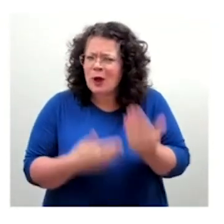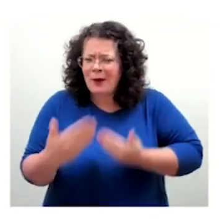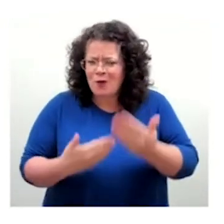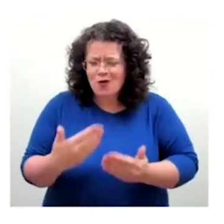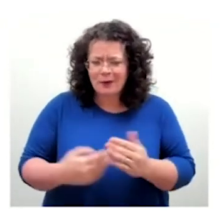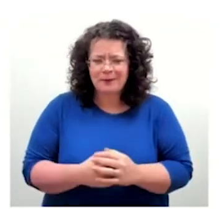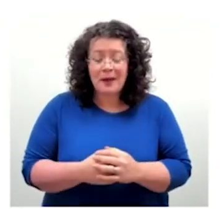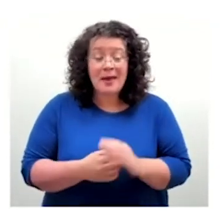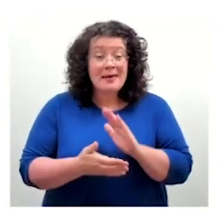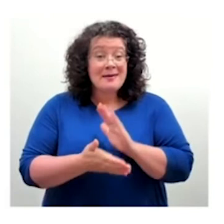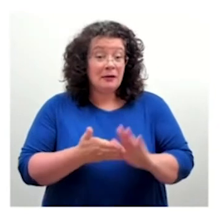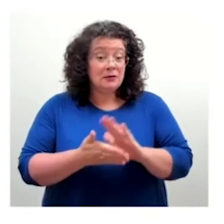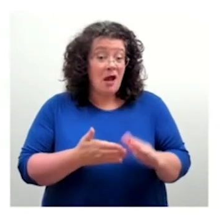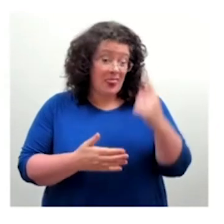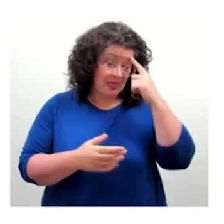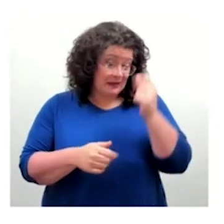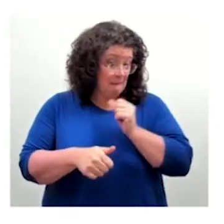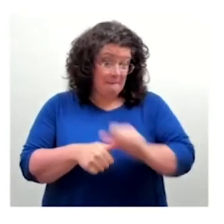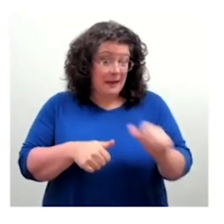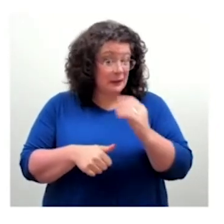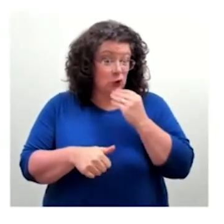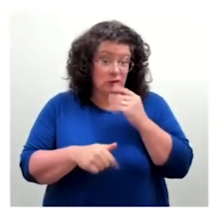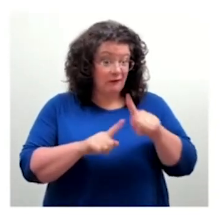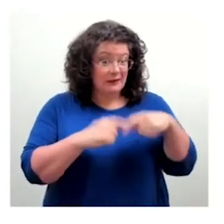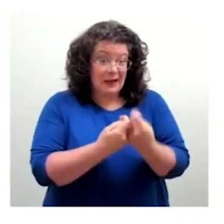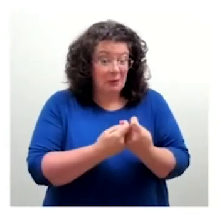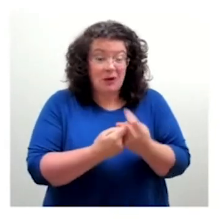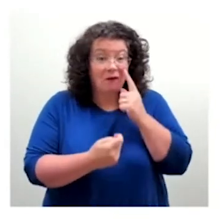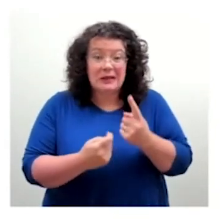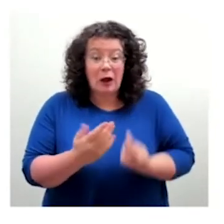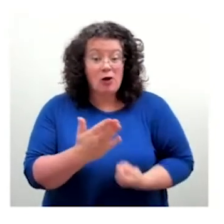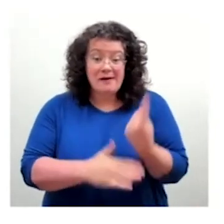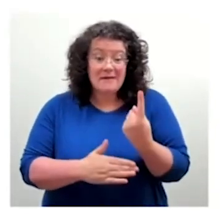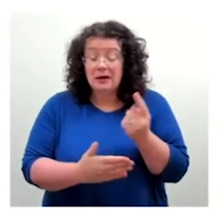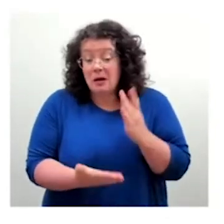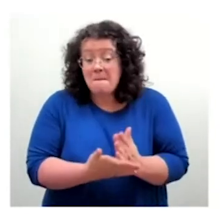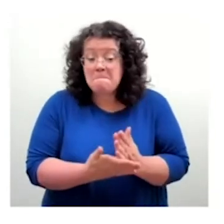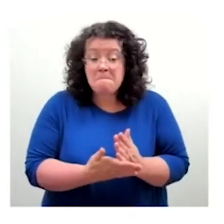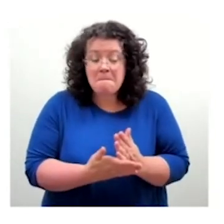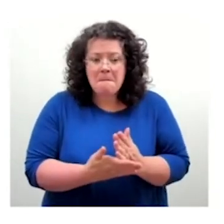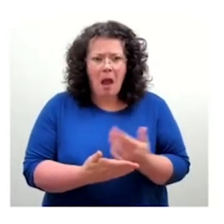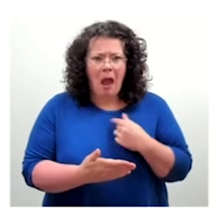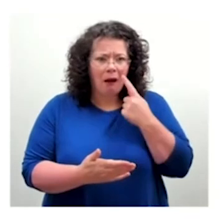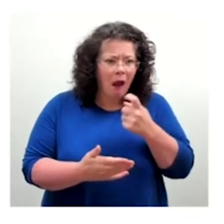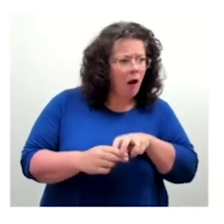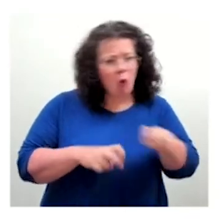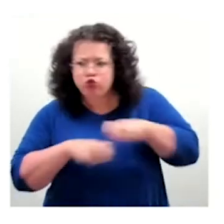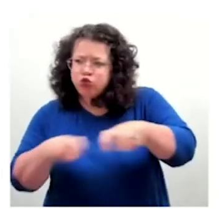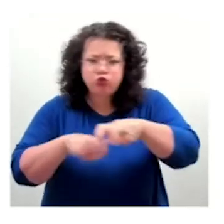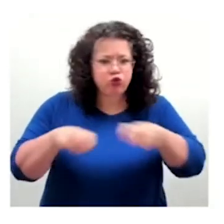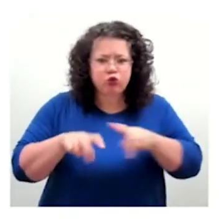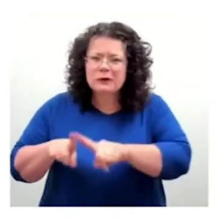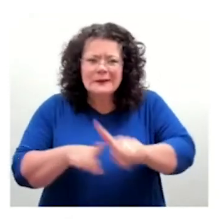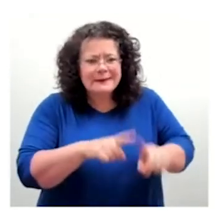I get to kind of jump into a lot of different events, and honestly, I'm just so pleased that Teams was so usable for everybody.